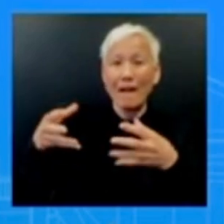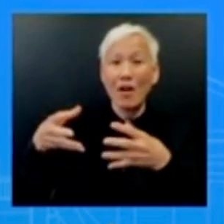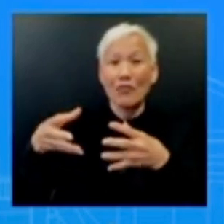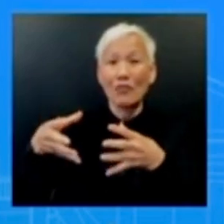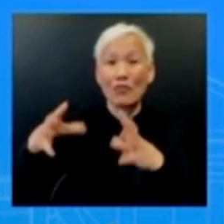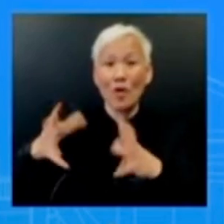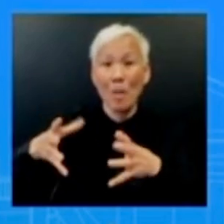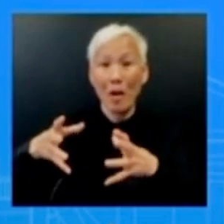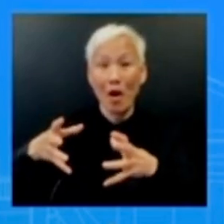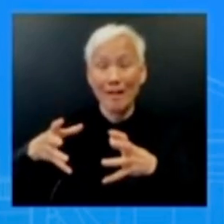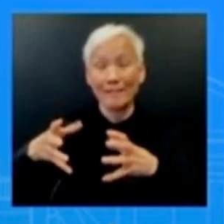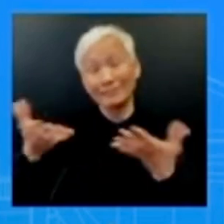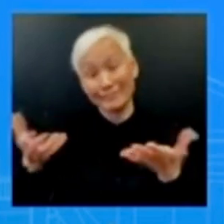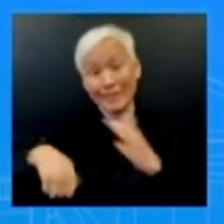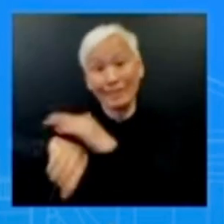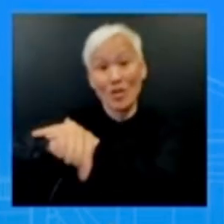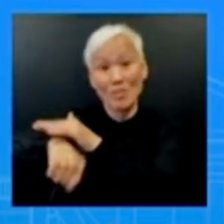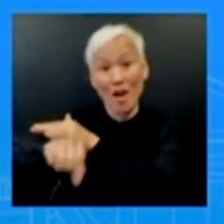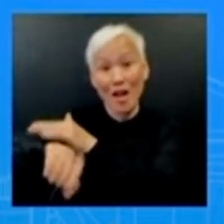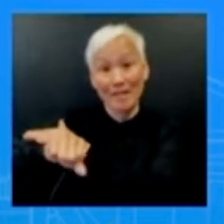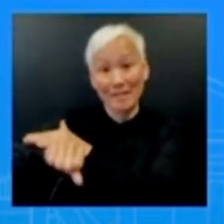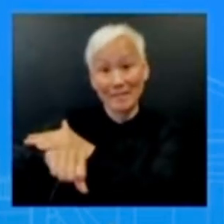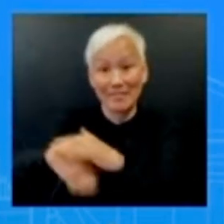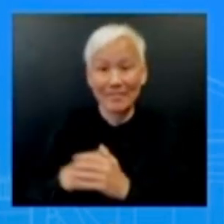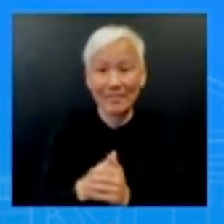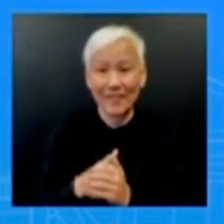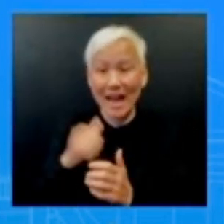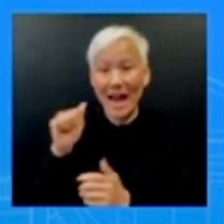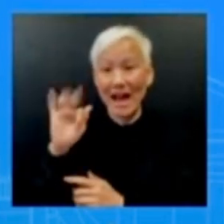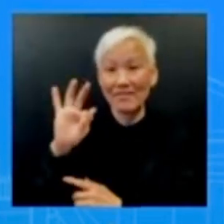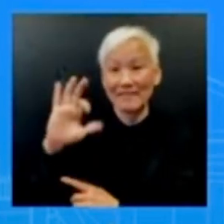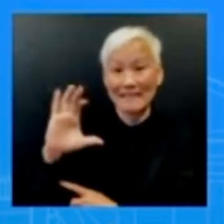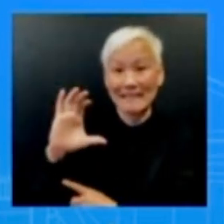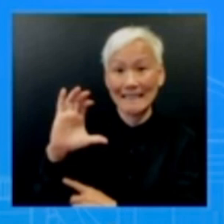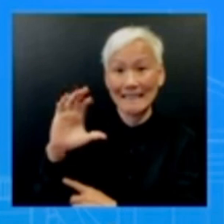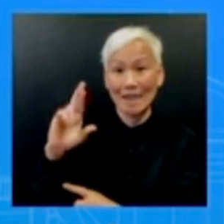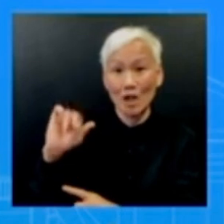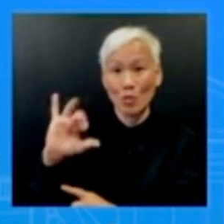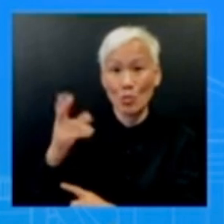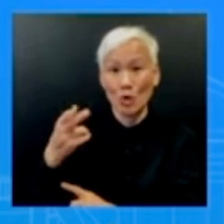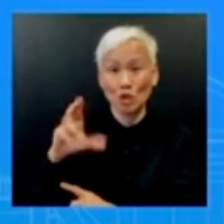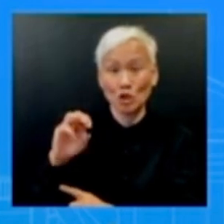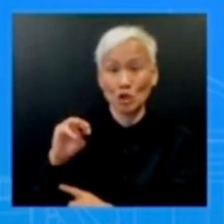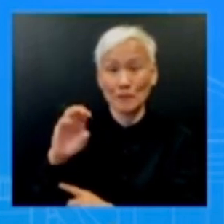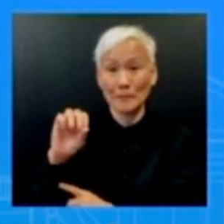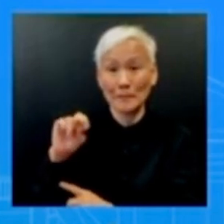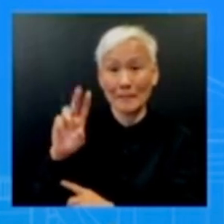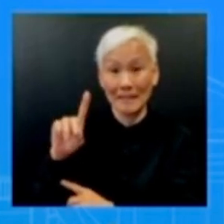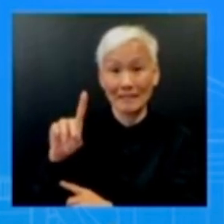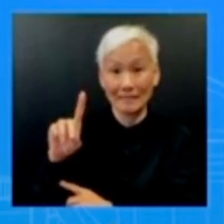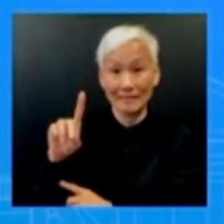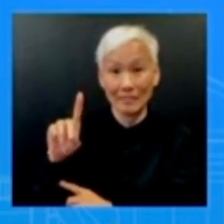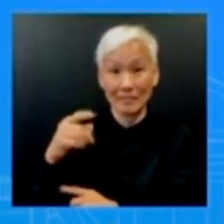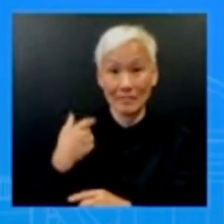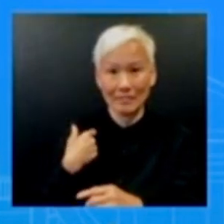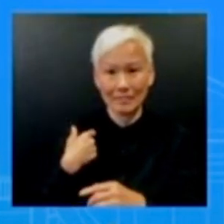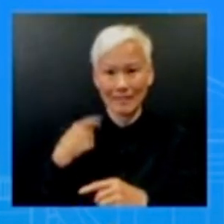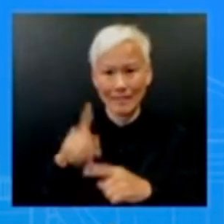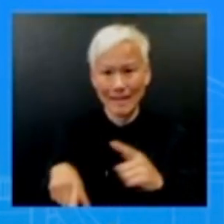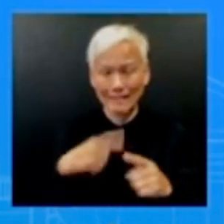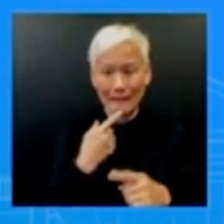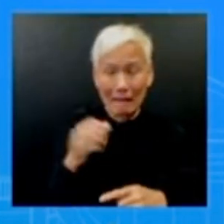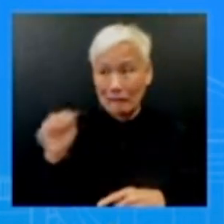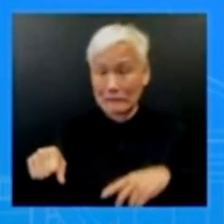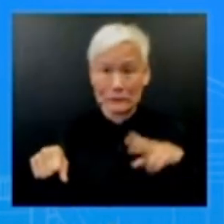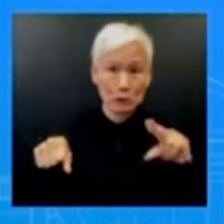specifically AFC Richmond. And I can neither confirm nor deny the existence of the Believe banners that we're seeing around, that you all may be